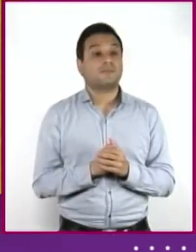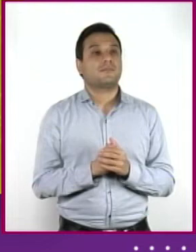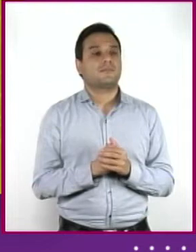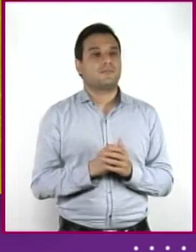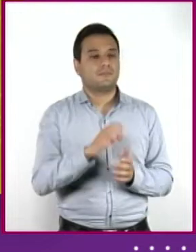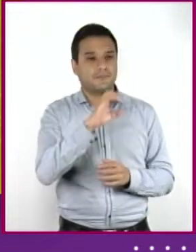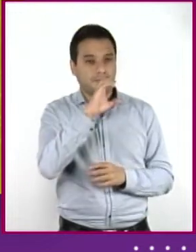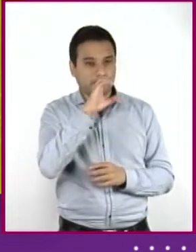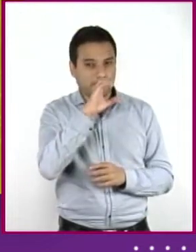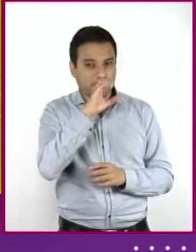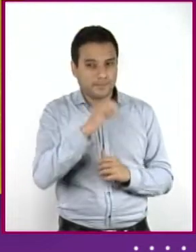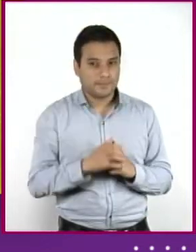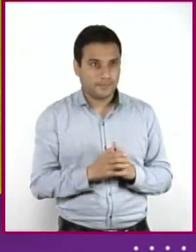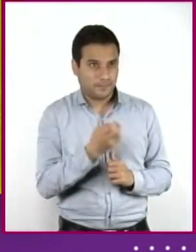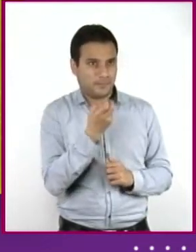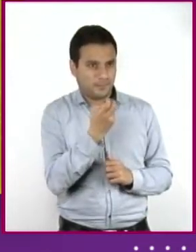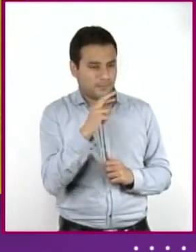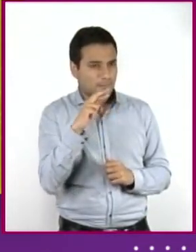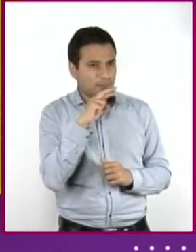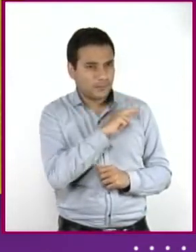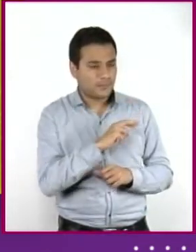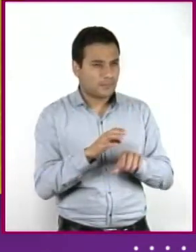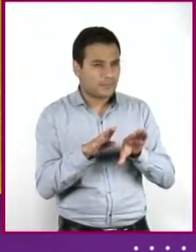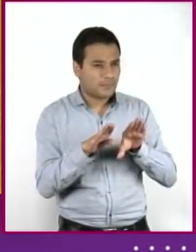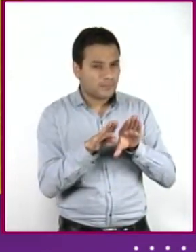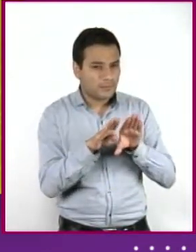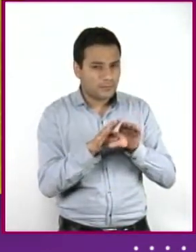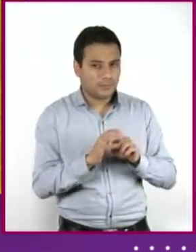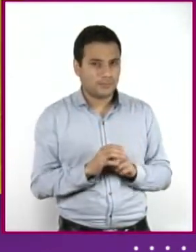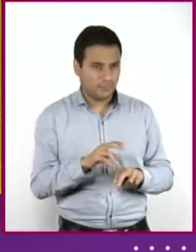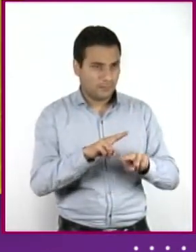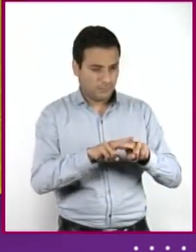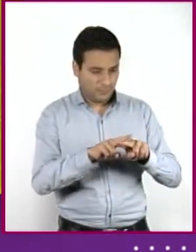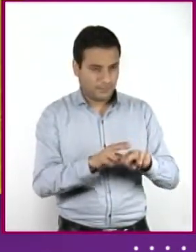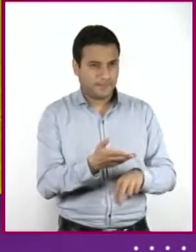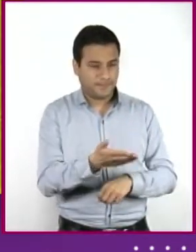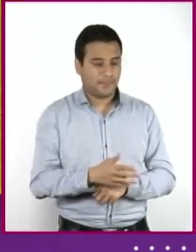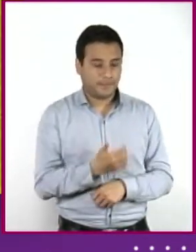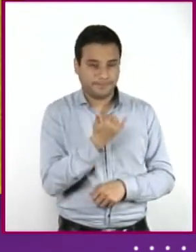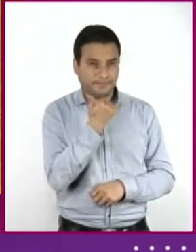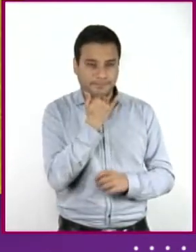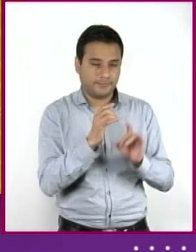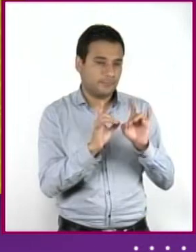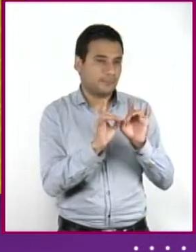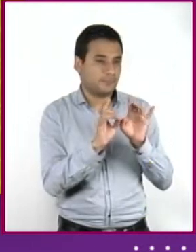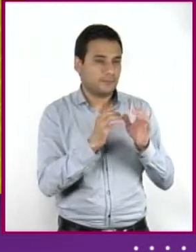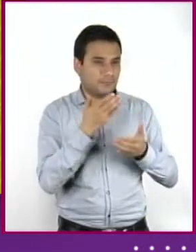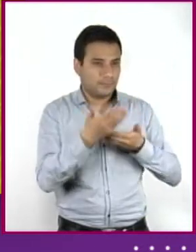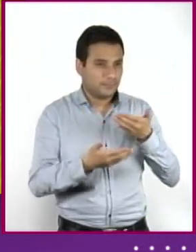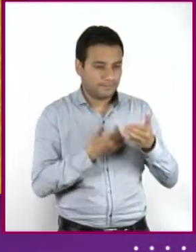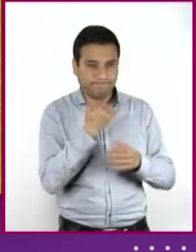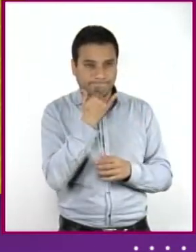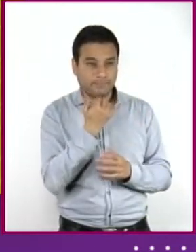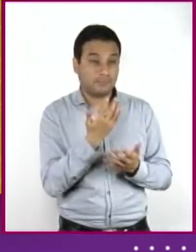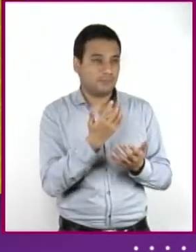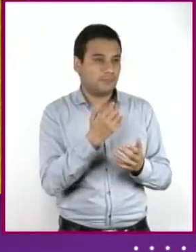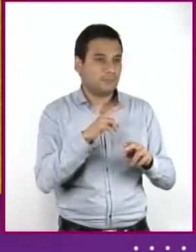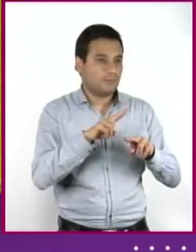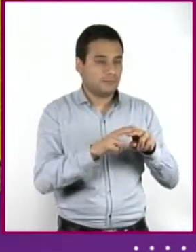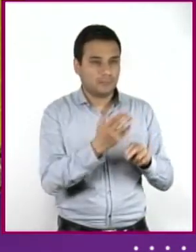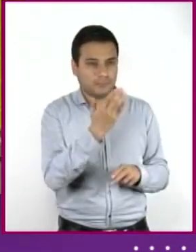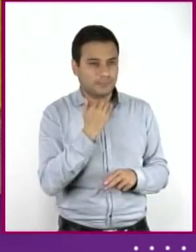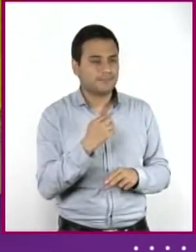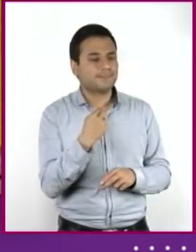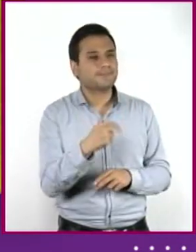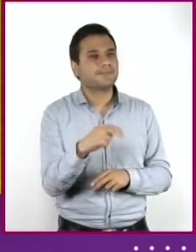Wow! That was fast! Please sit down. I'm sorry, there is nowhere to sit. So, I'm sorry, what's